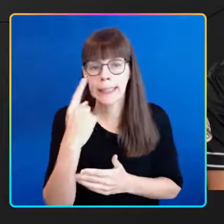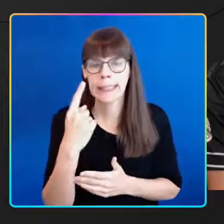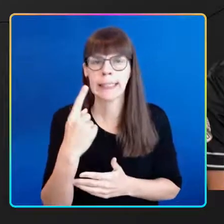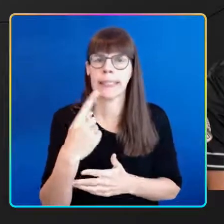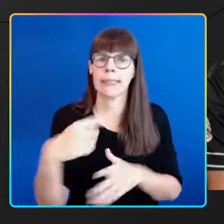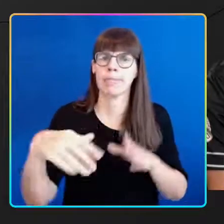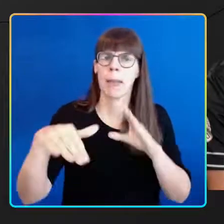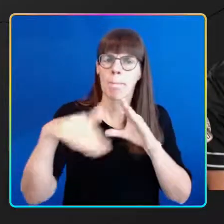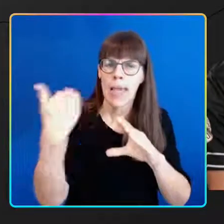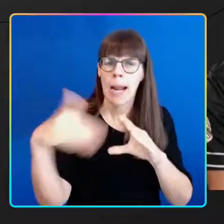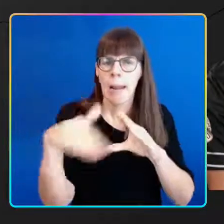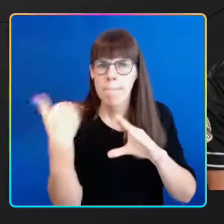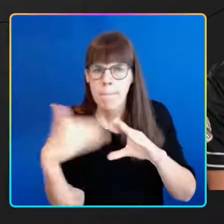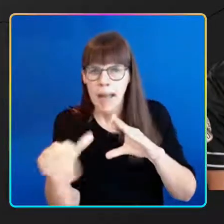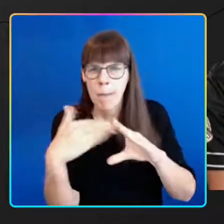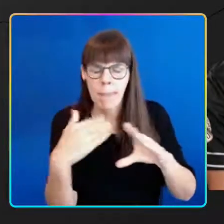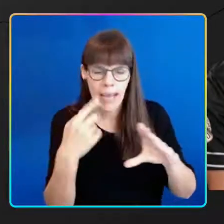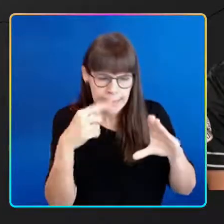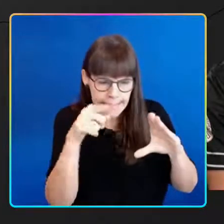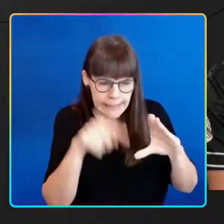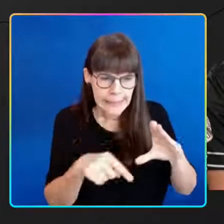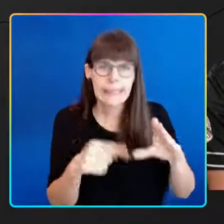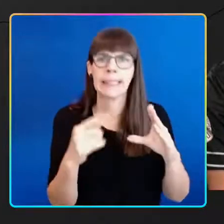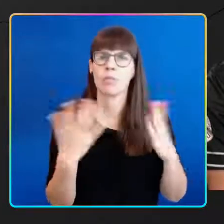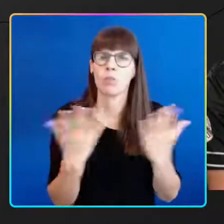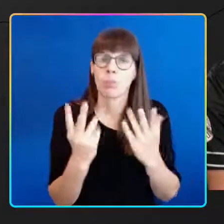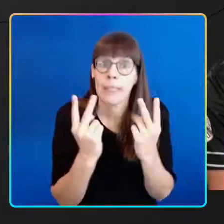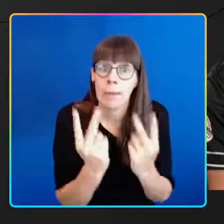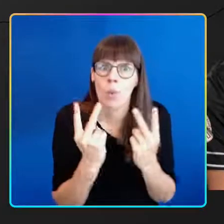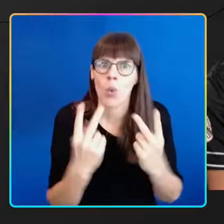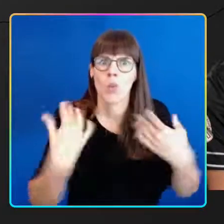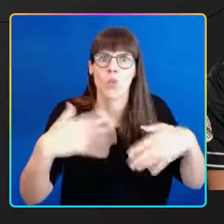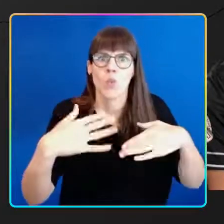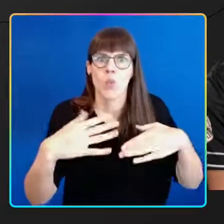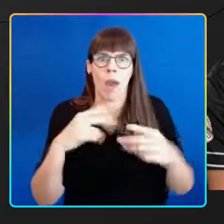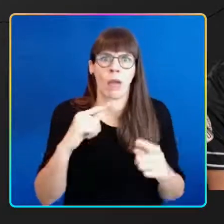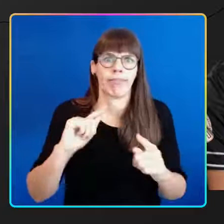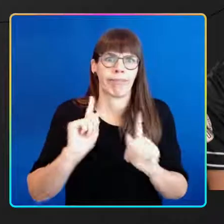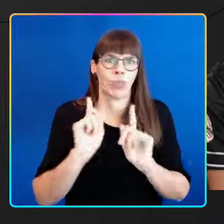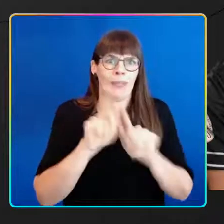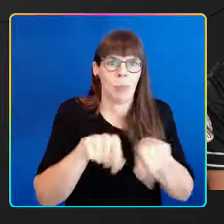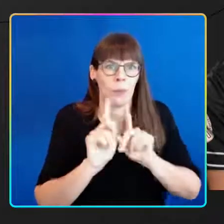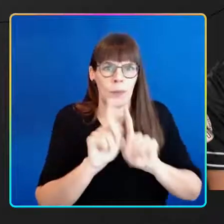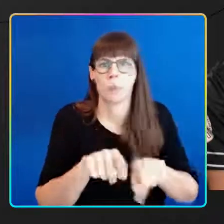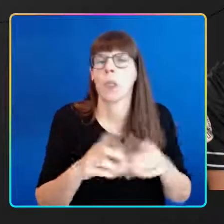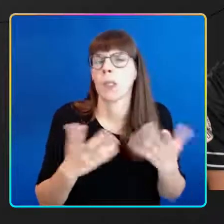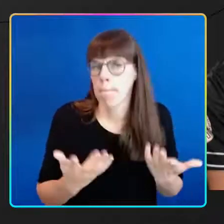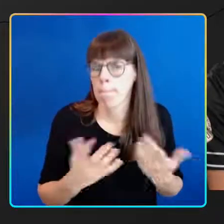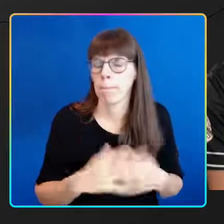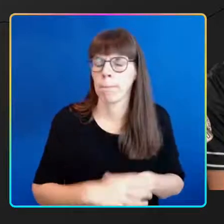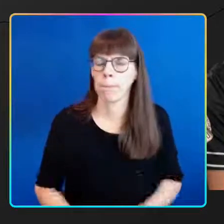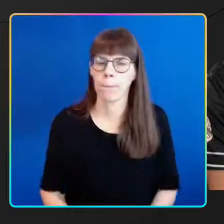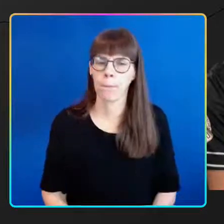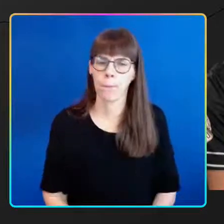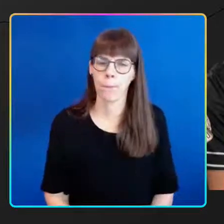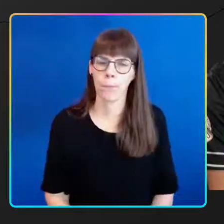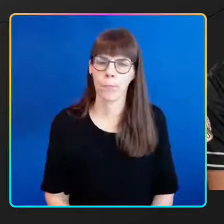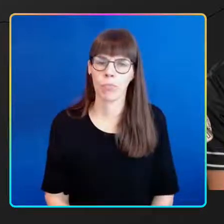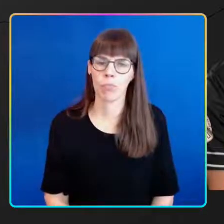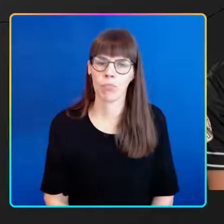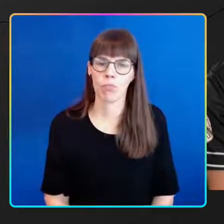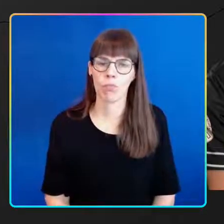answering those that are relevant or those that have a high priority. And then maybe I review some